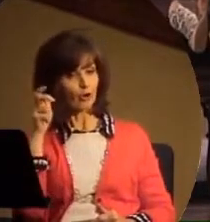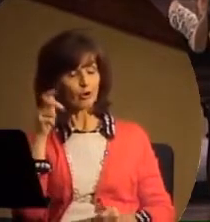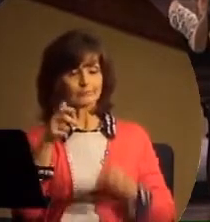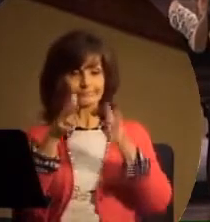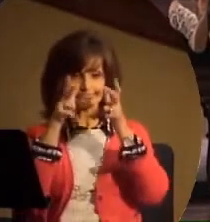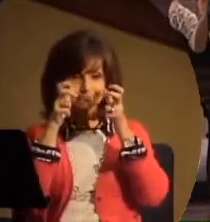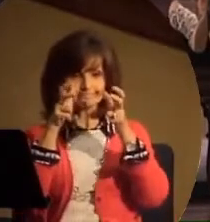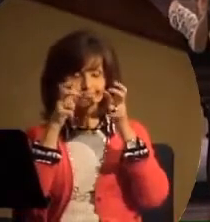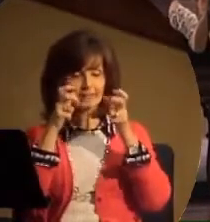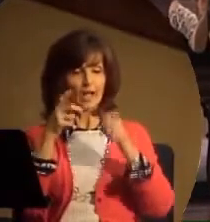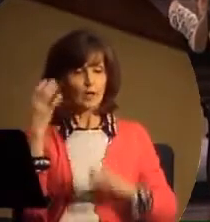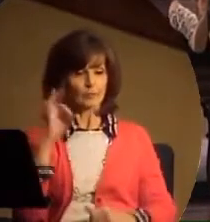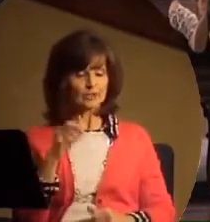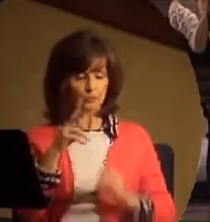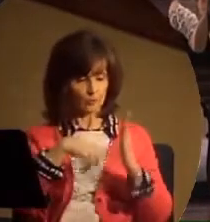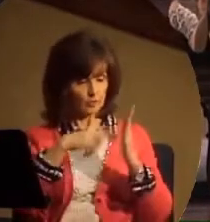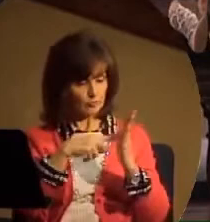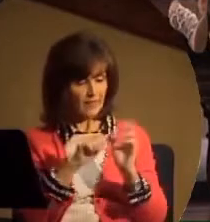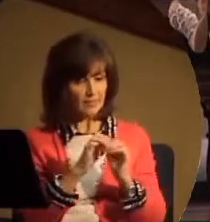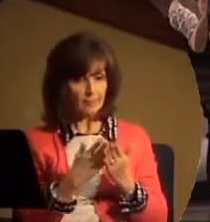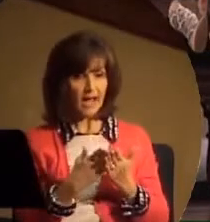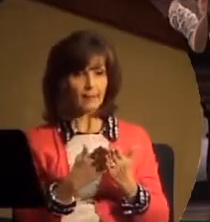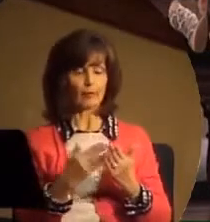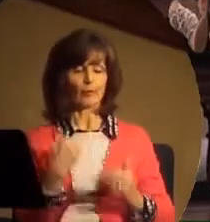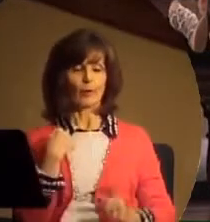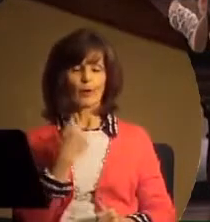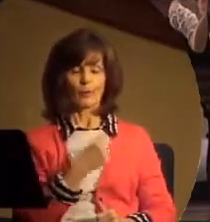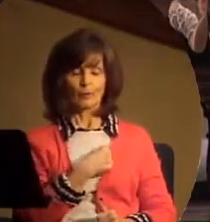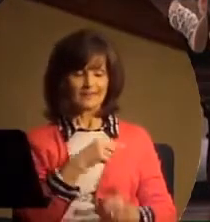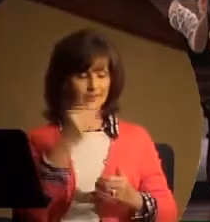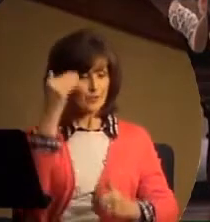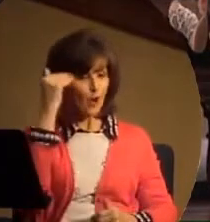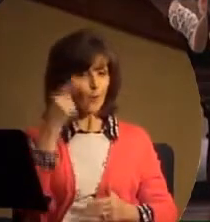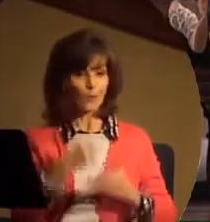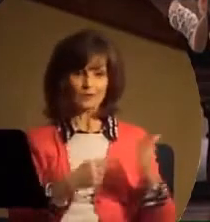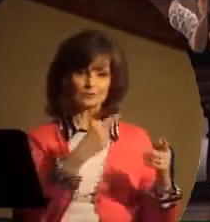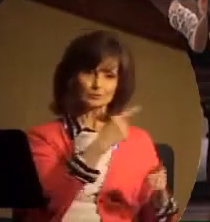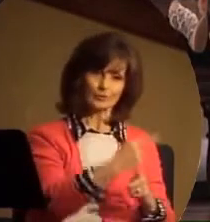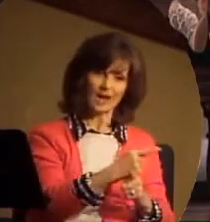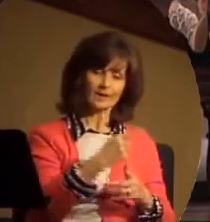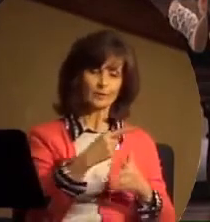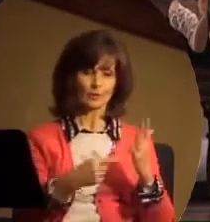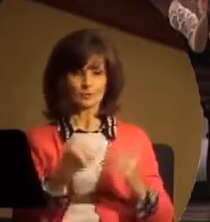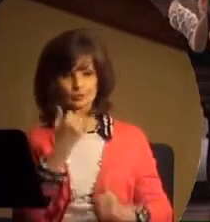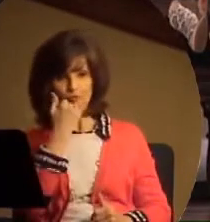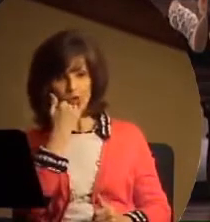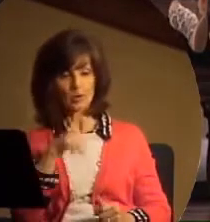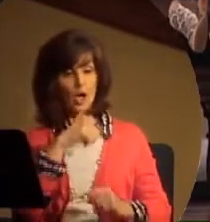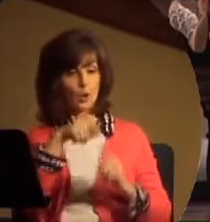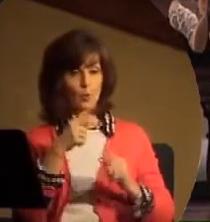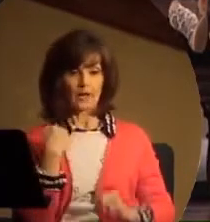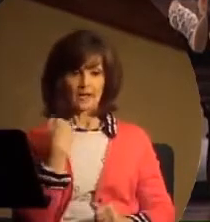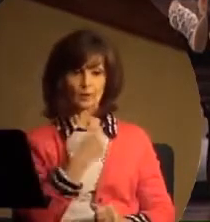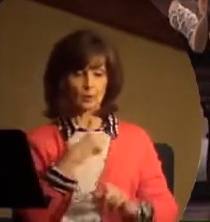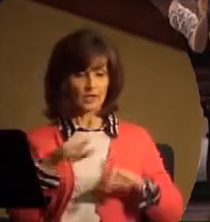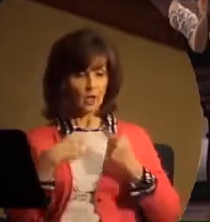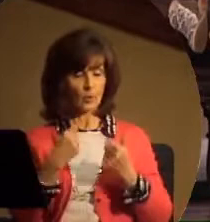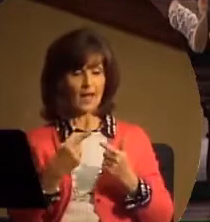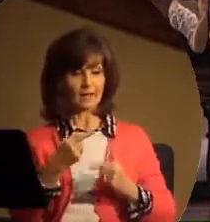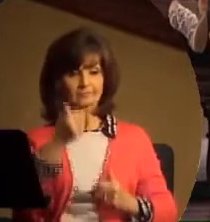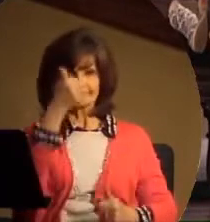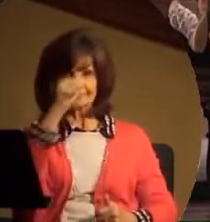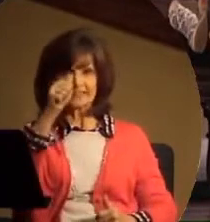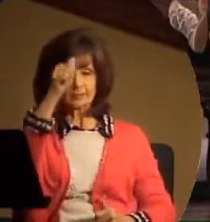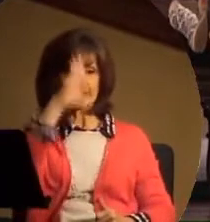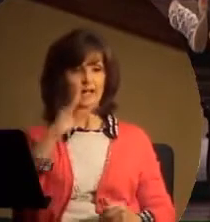have a Bible. We've read our Bible. We've been preached to. We know what is right, and when we go out and disobey God, it is much